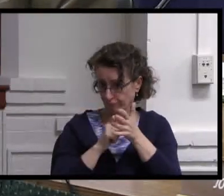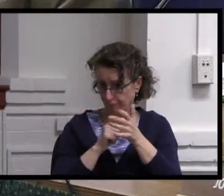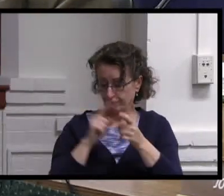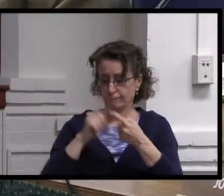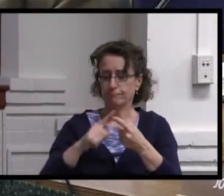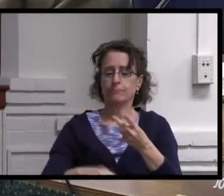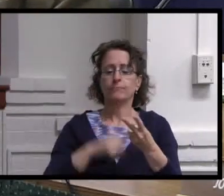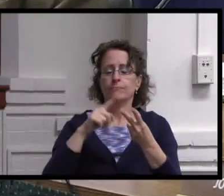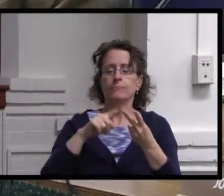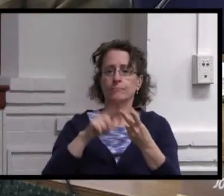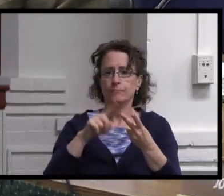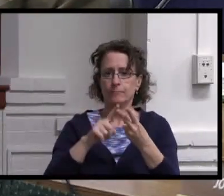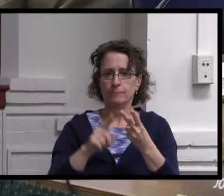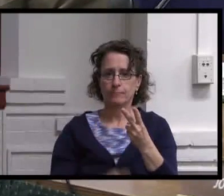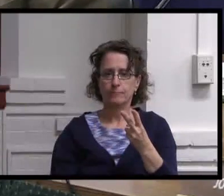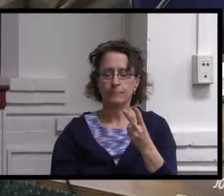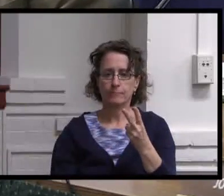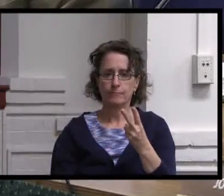properly,